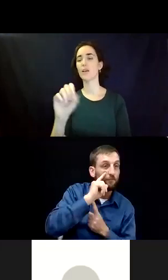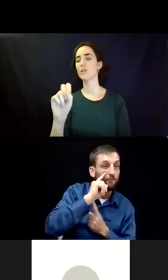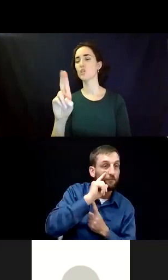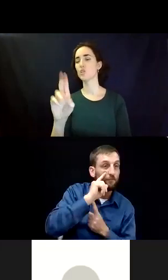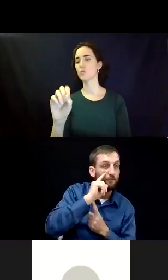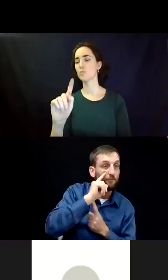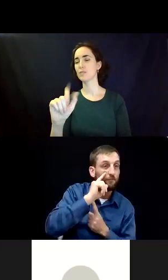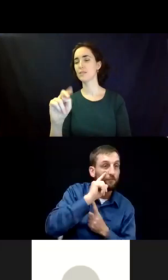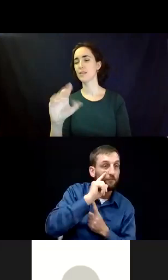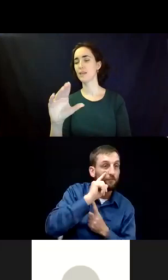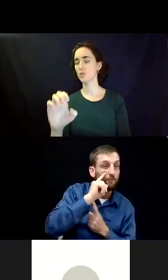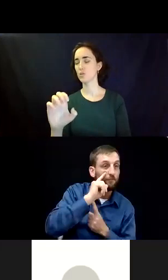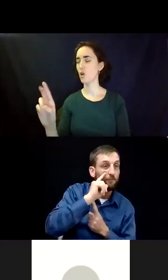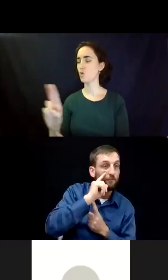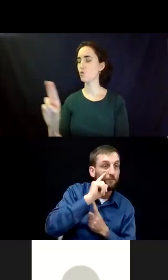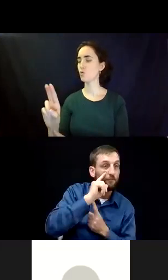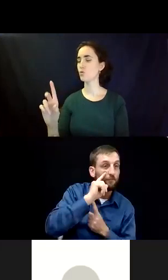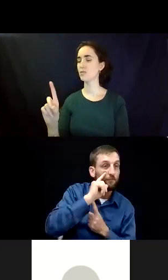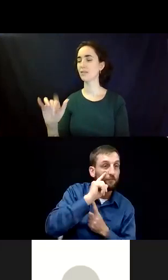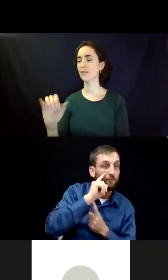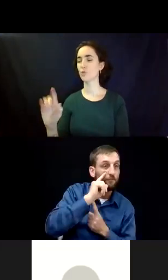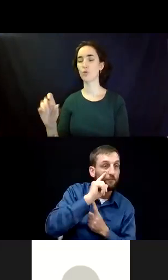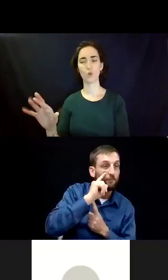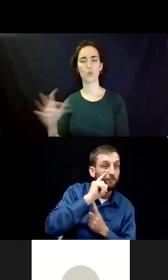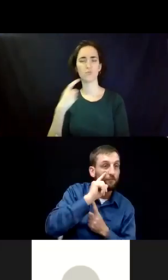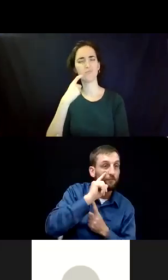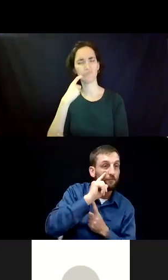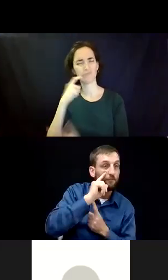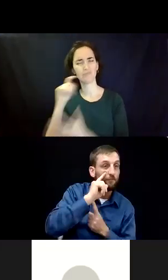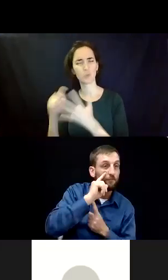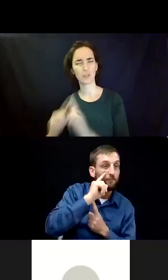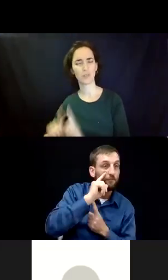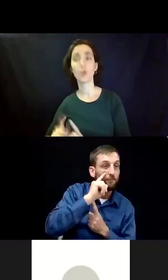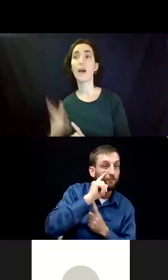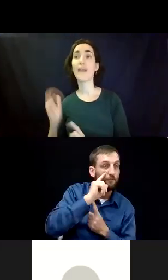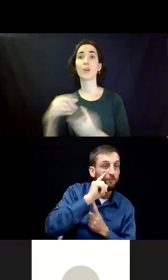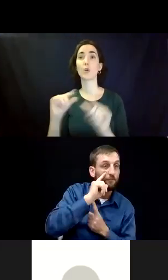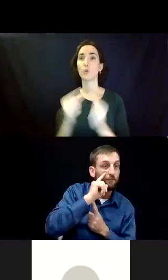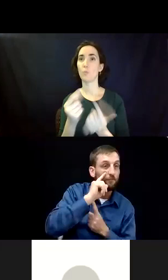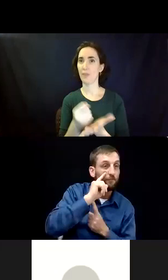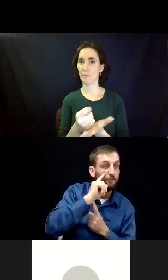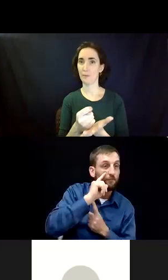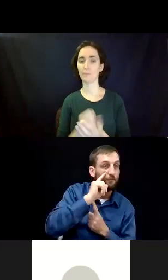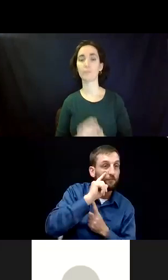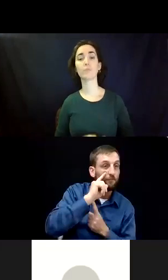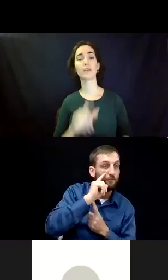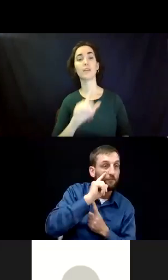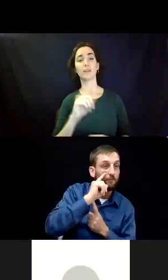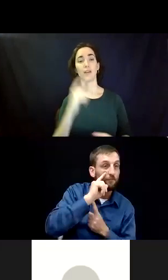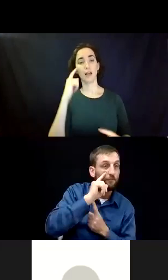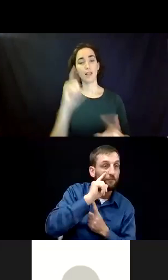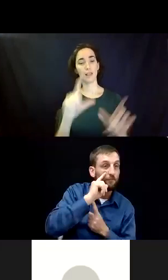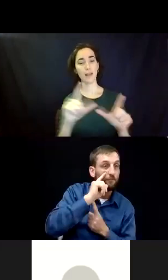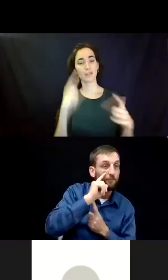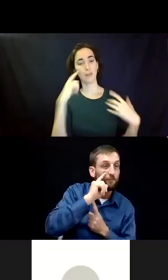that includes group therapy. So licensed mental health practitioners, or LMHPs, are already allowed to